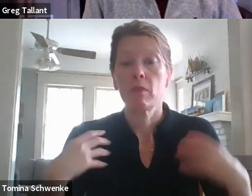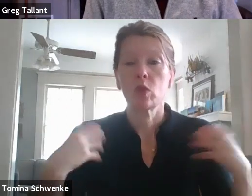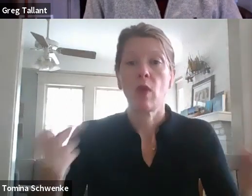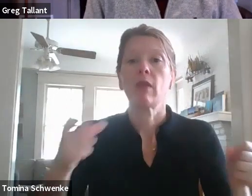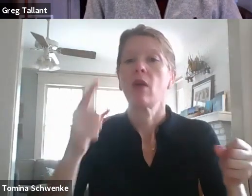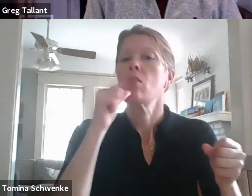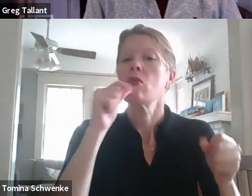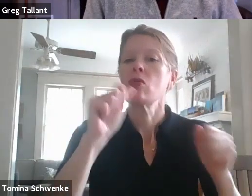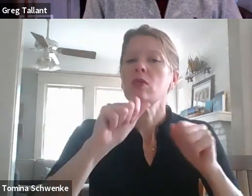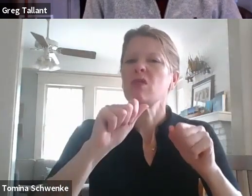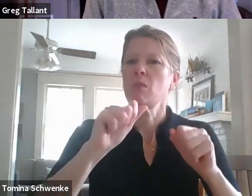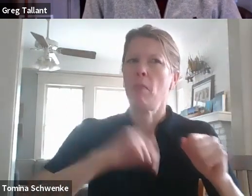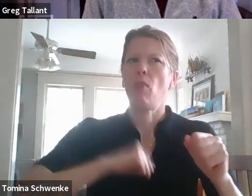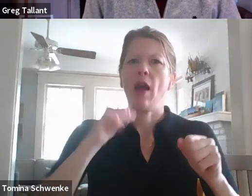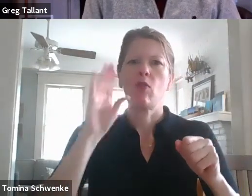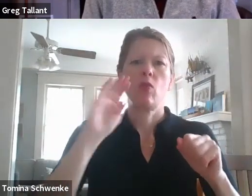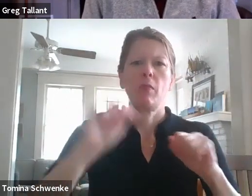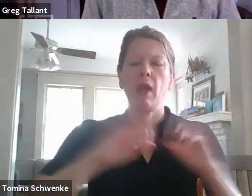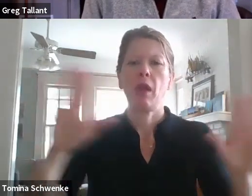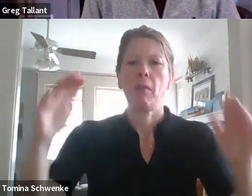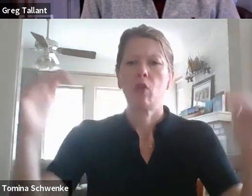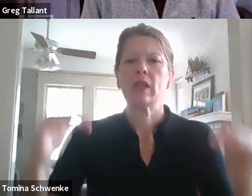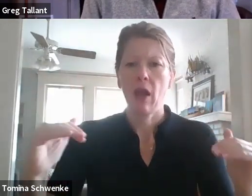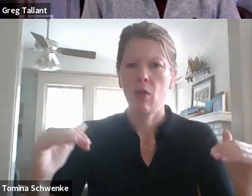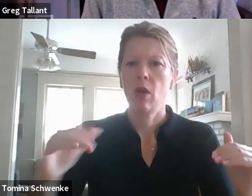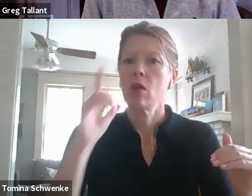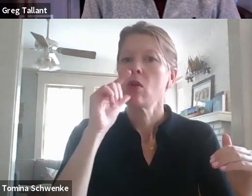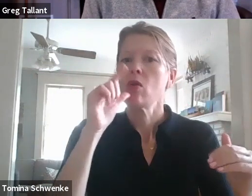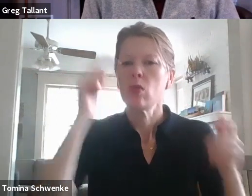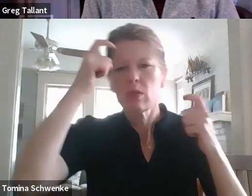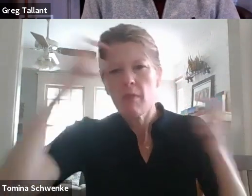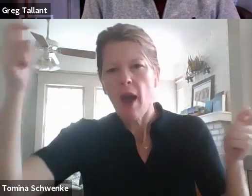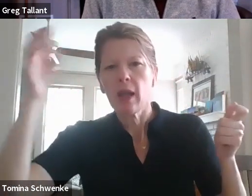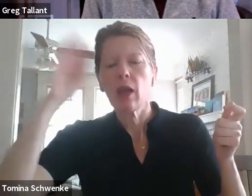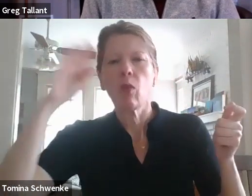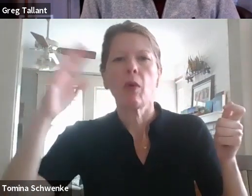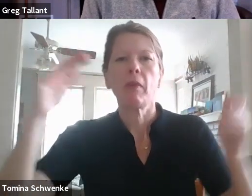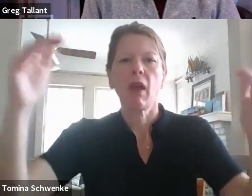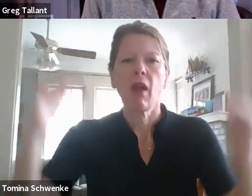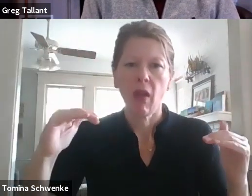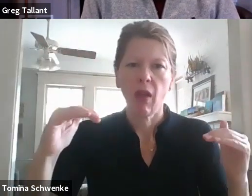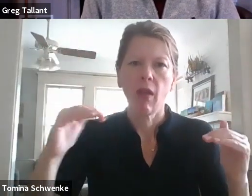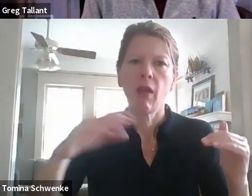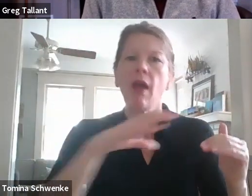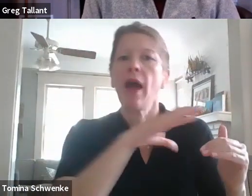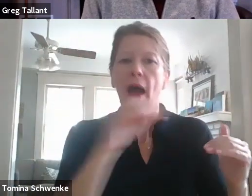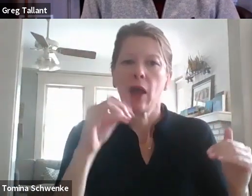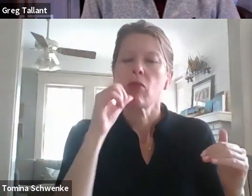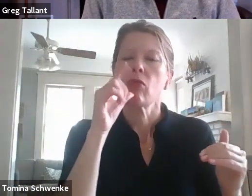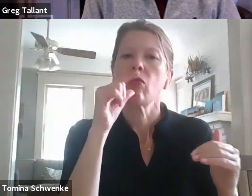proud in their conceit. He has cast down the mighty from their thrones and has lifted up the